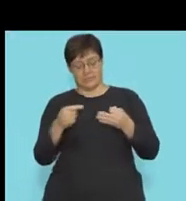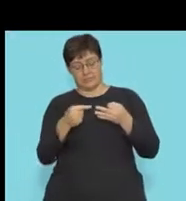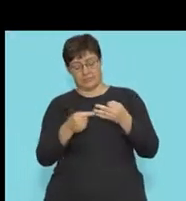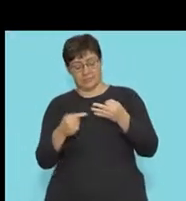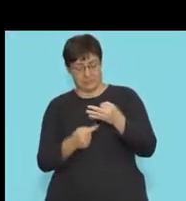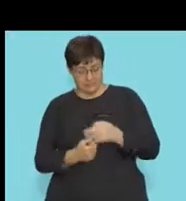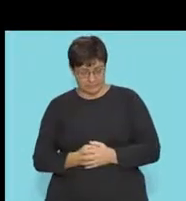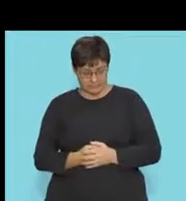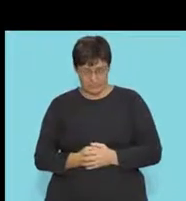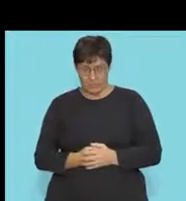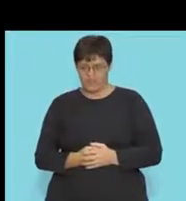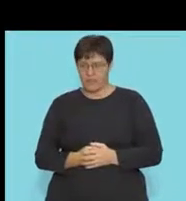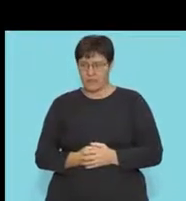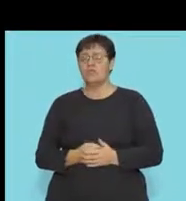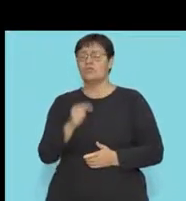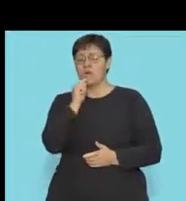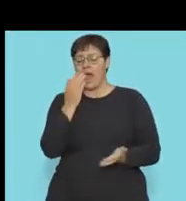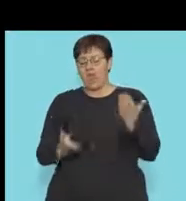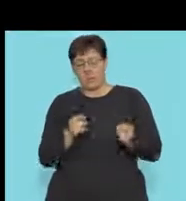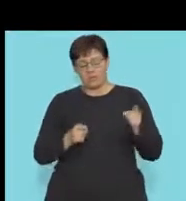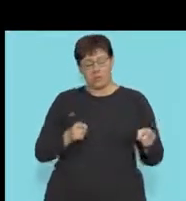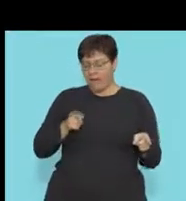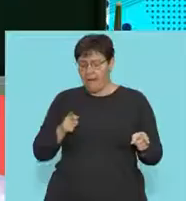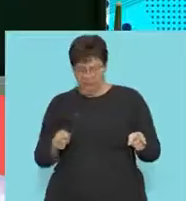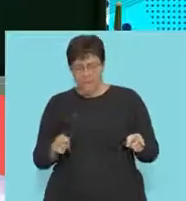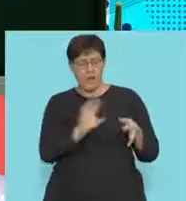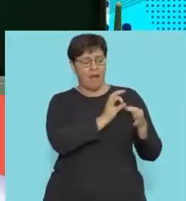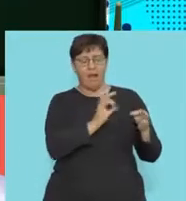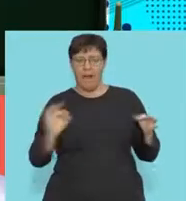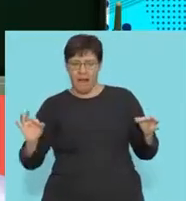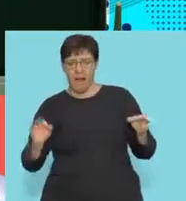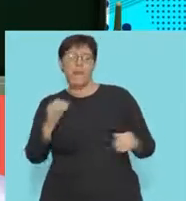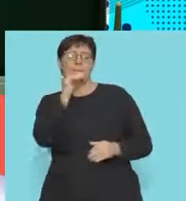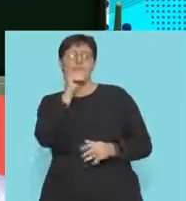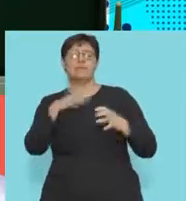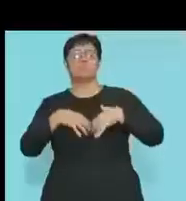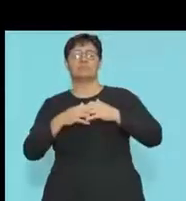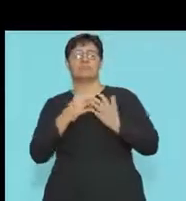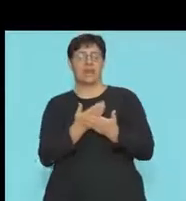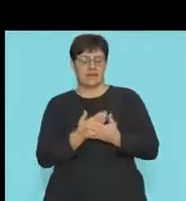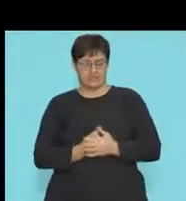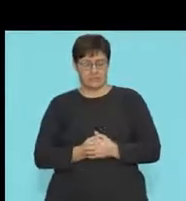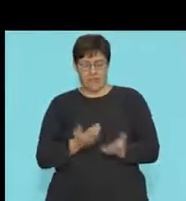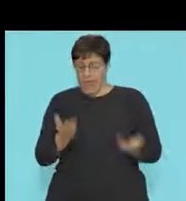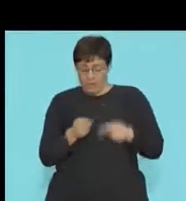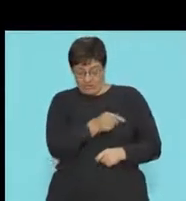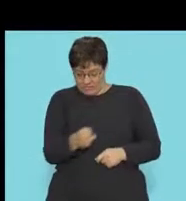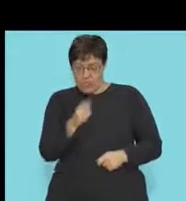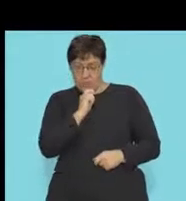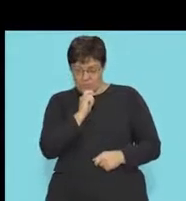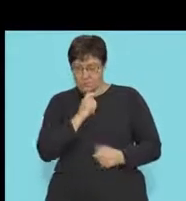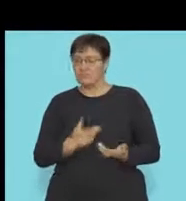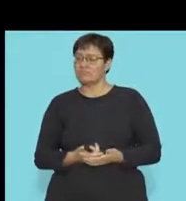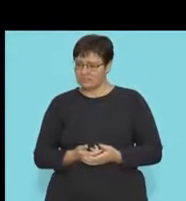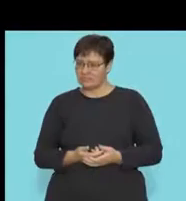important that we're able to use this equation to be able to string together a definition. So using this equation, we